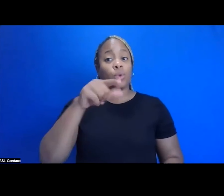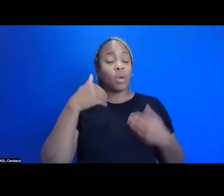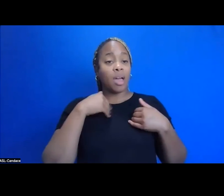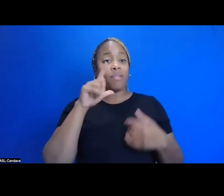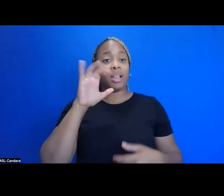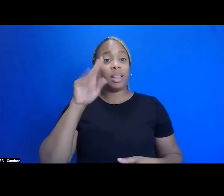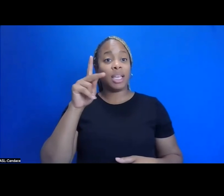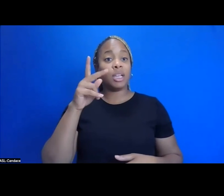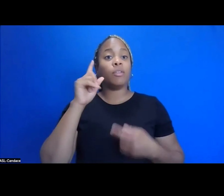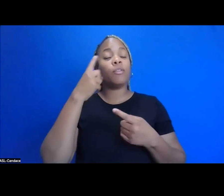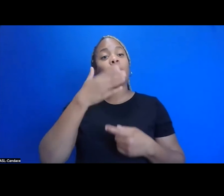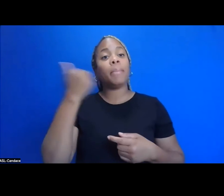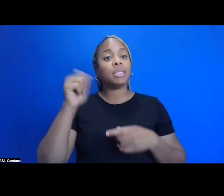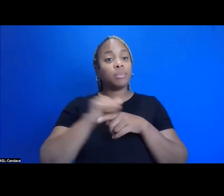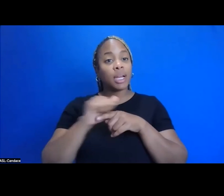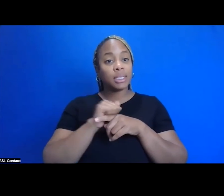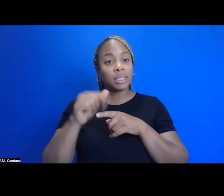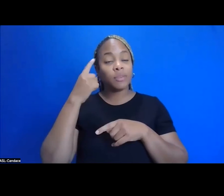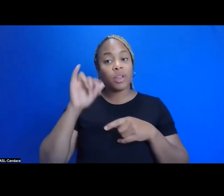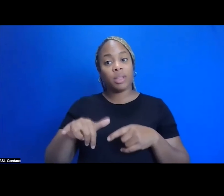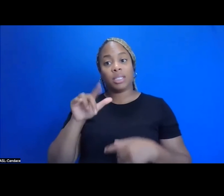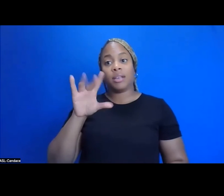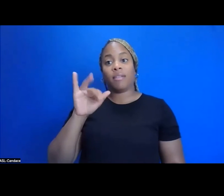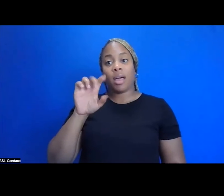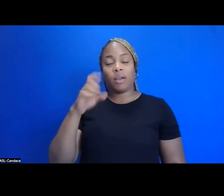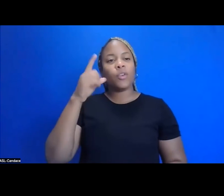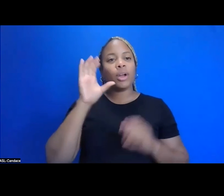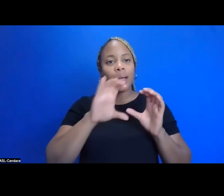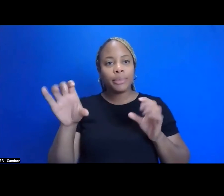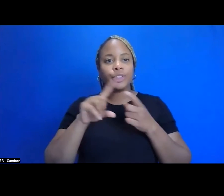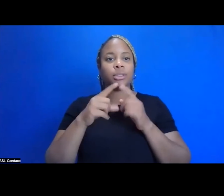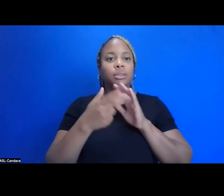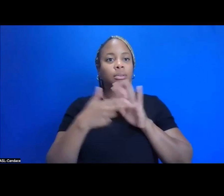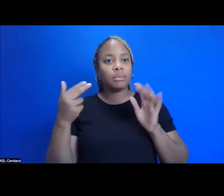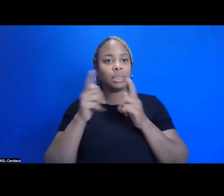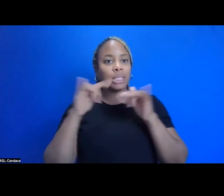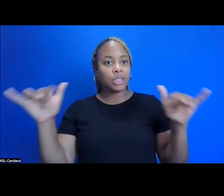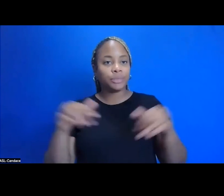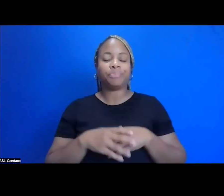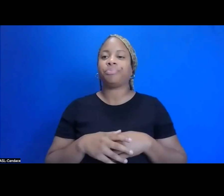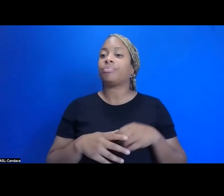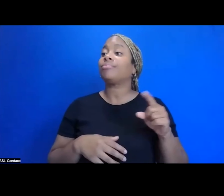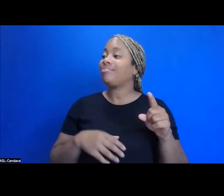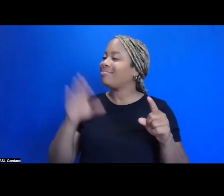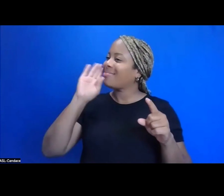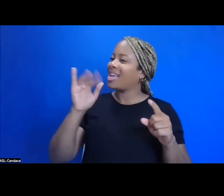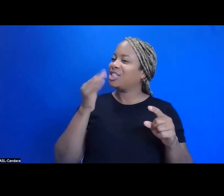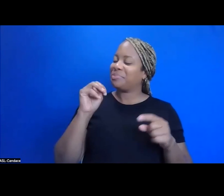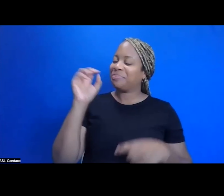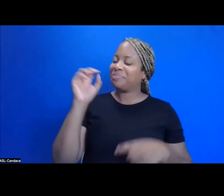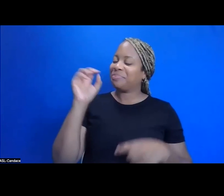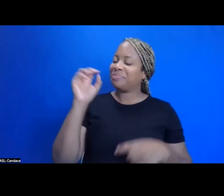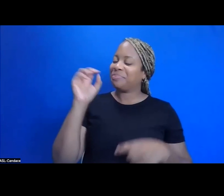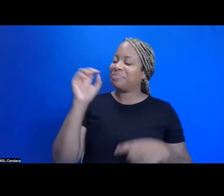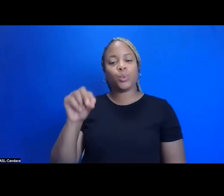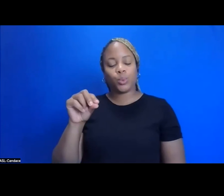to best practices for these files, best practices for captions, etc.? Hi, Jim. Yes, we do, and